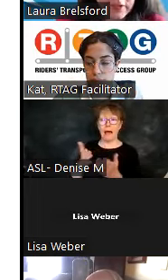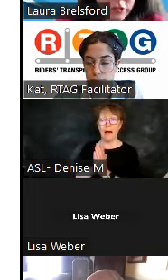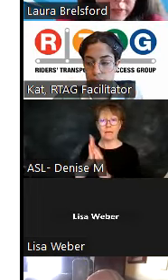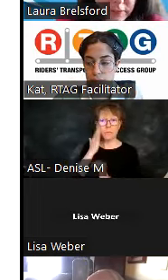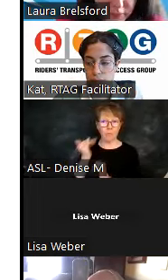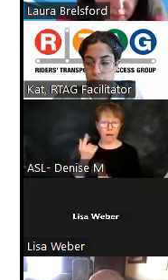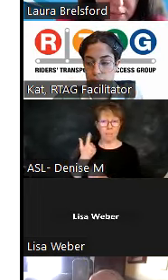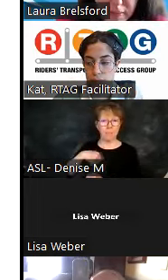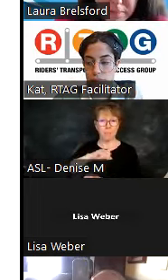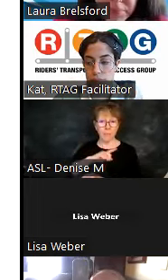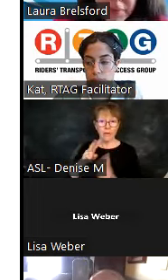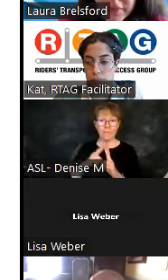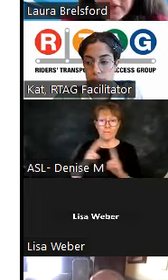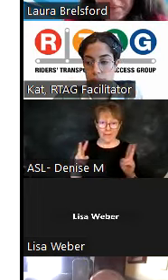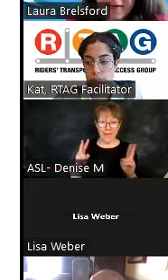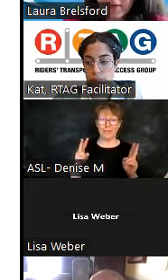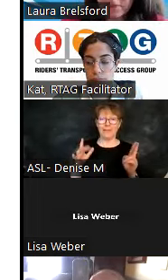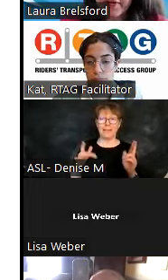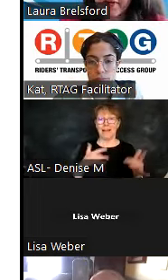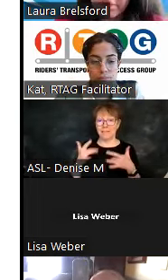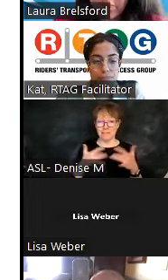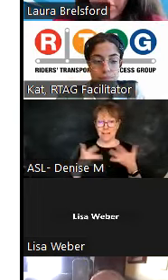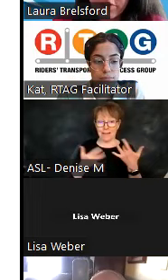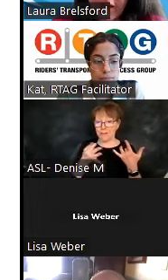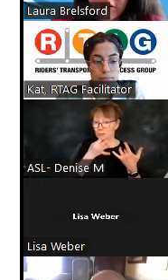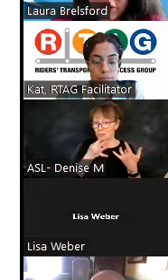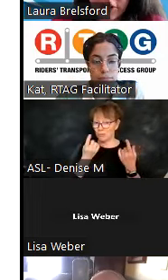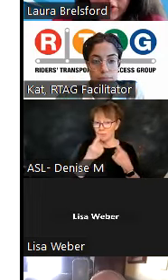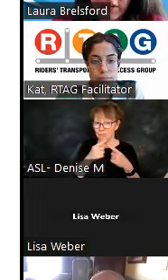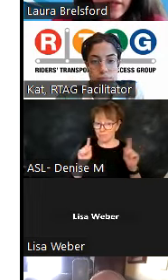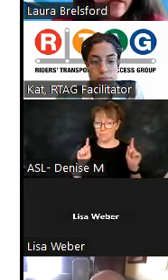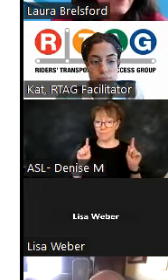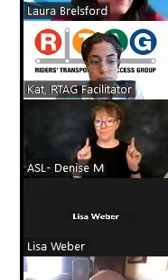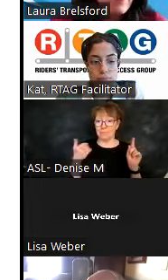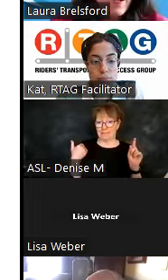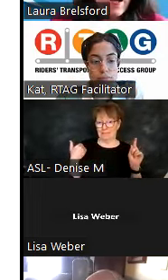in that just this past spring, our board of directors